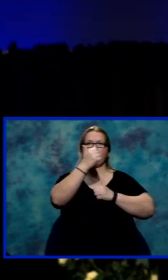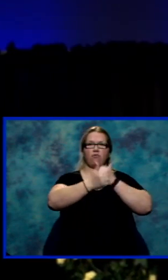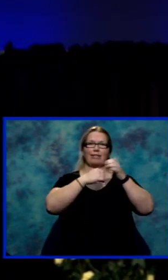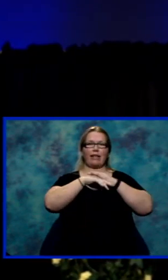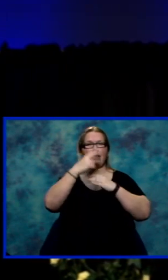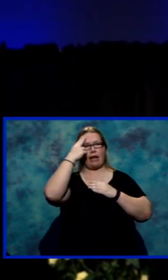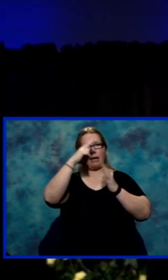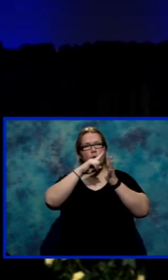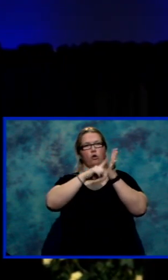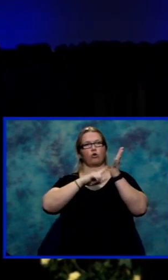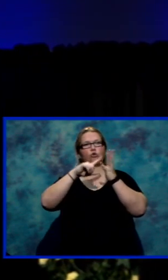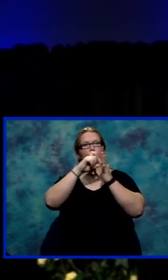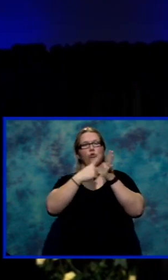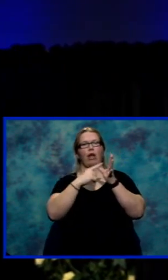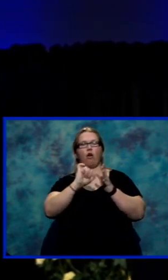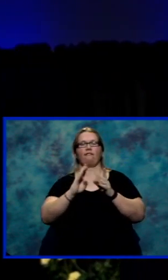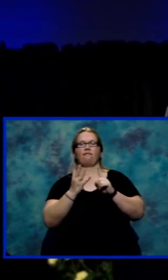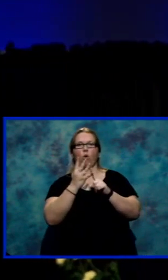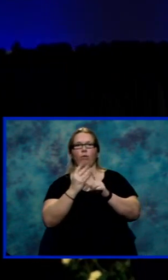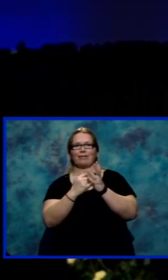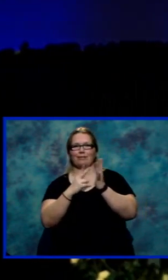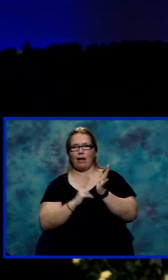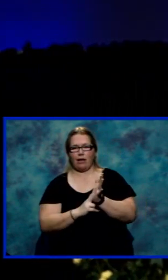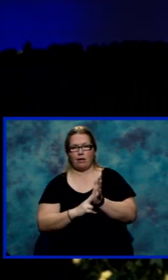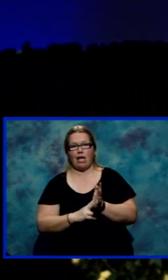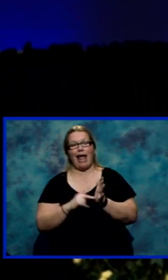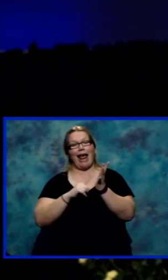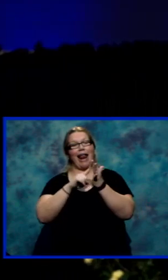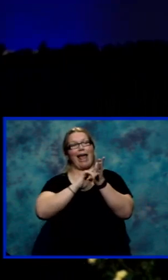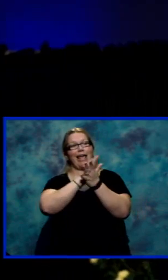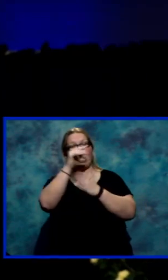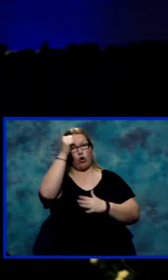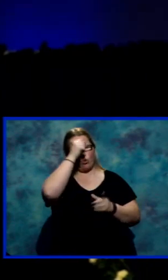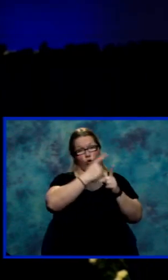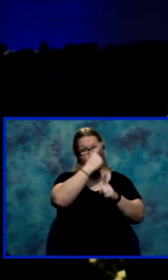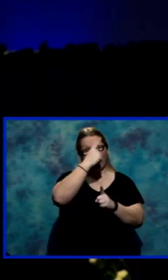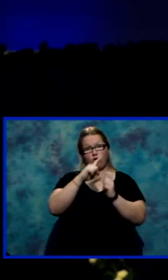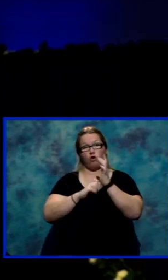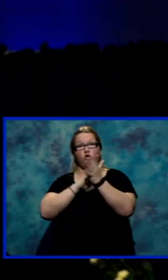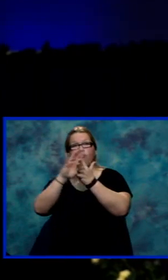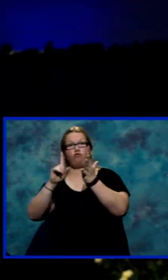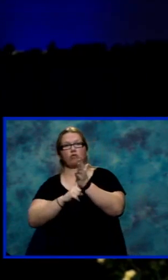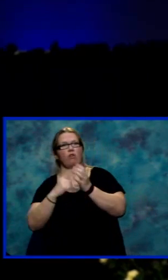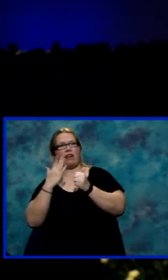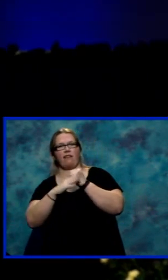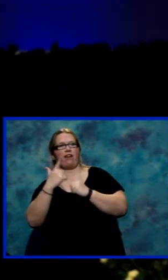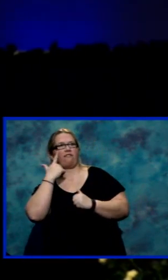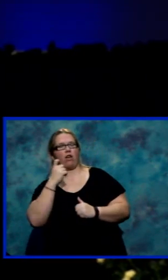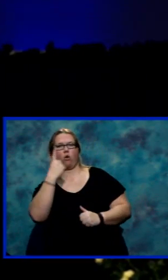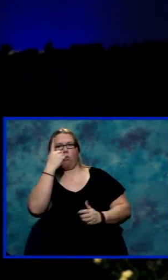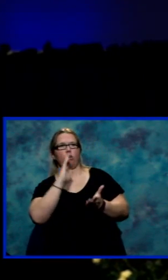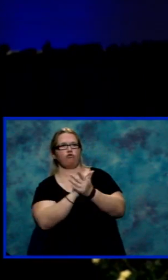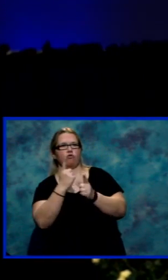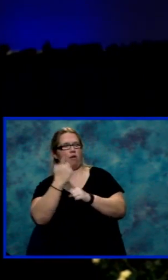Judah, her fourth son. Leah knew God. Rachel never found the one true